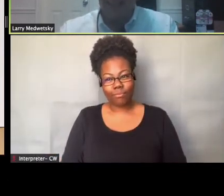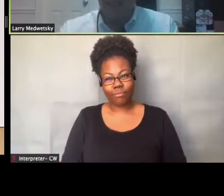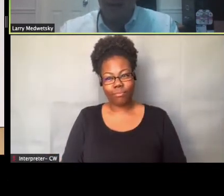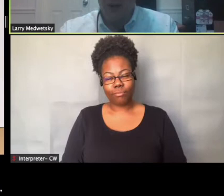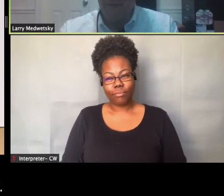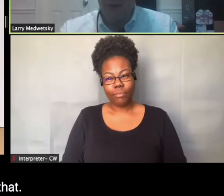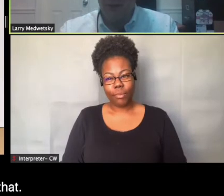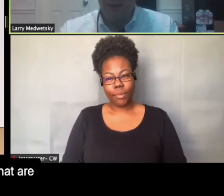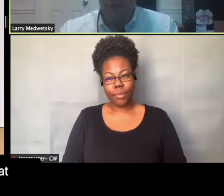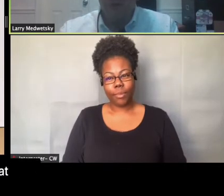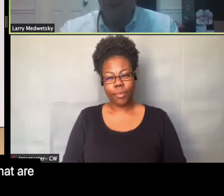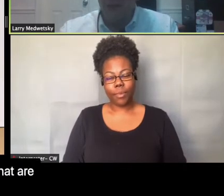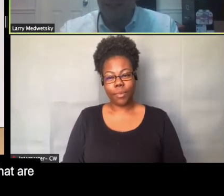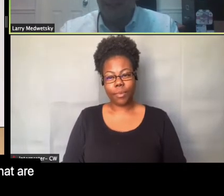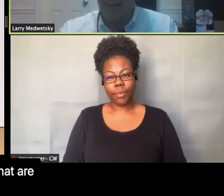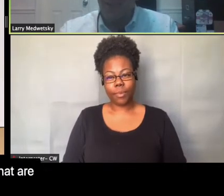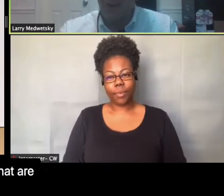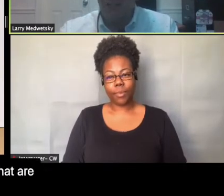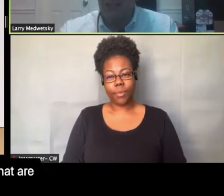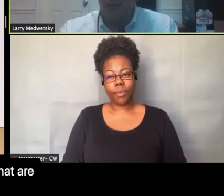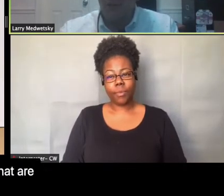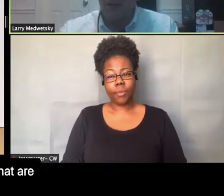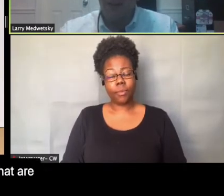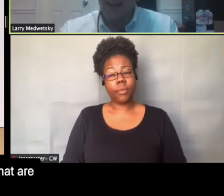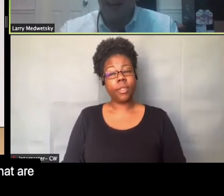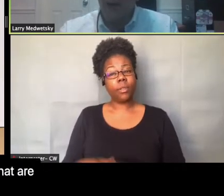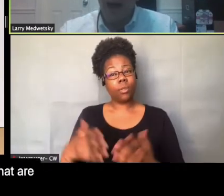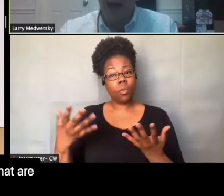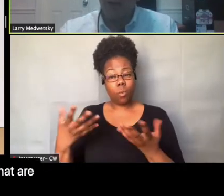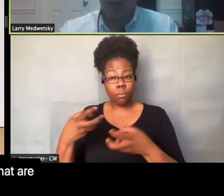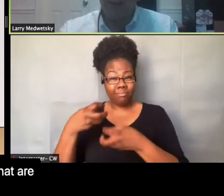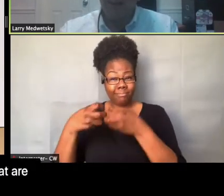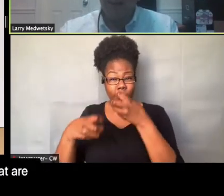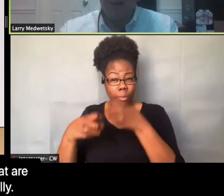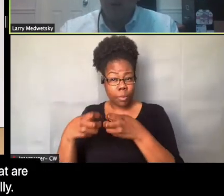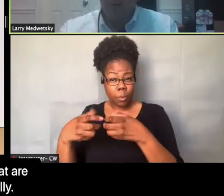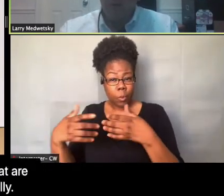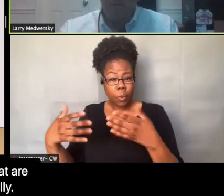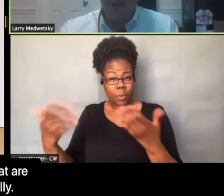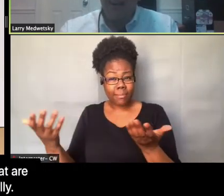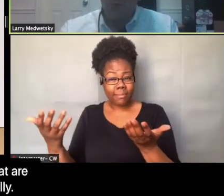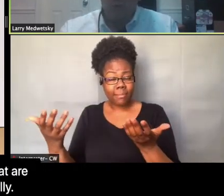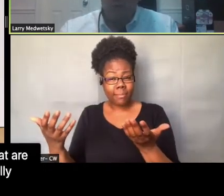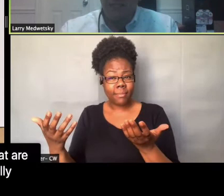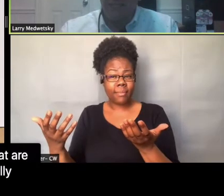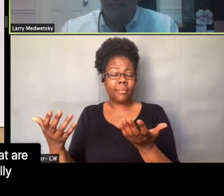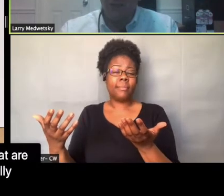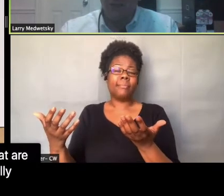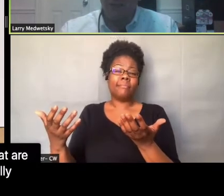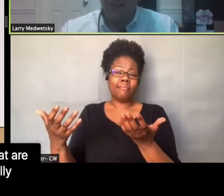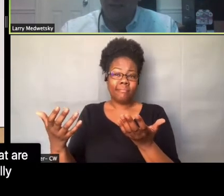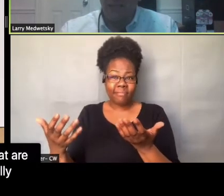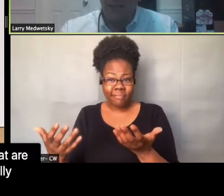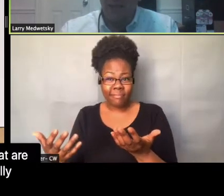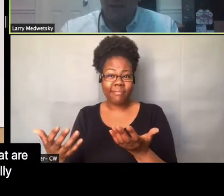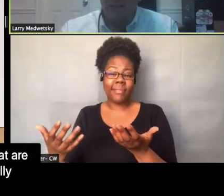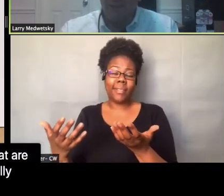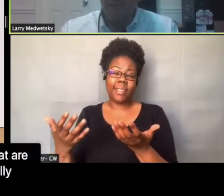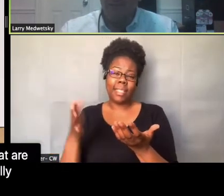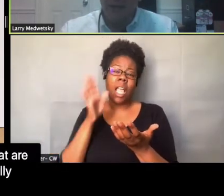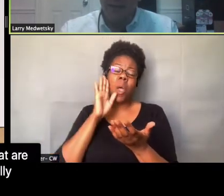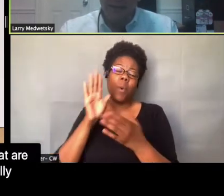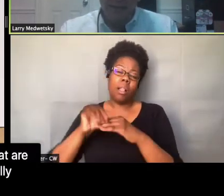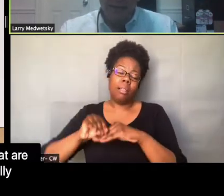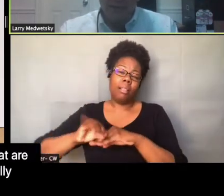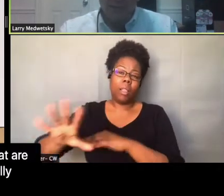sounds that are not very clear or sounding very distorted, it'll actually make it worse in terms of listening to others.